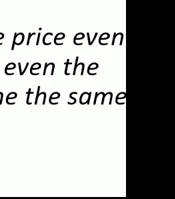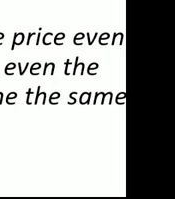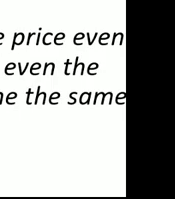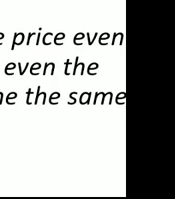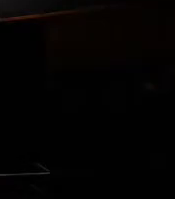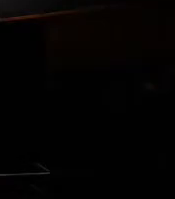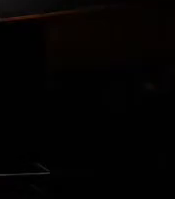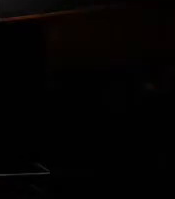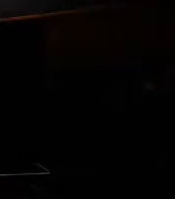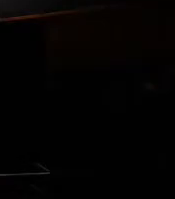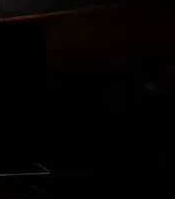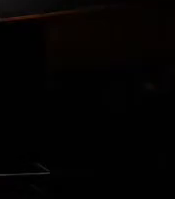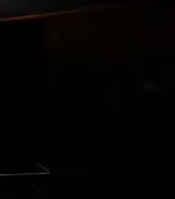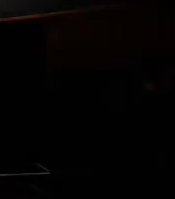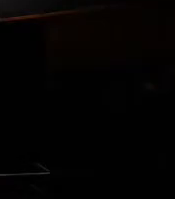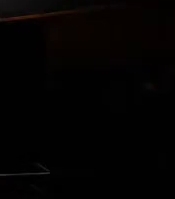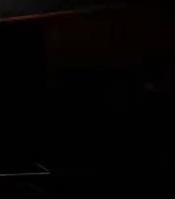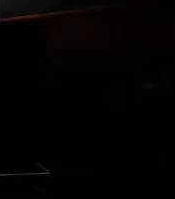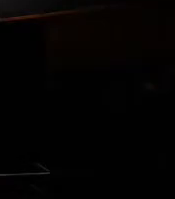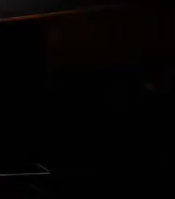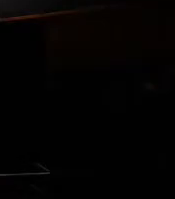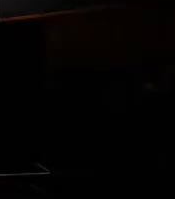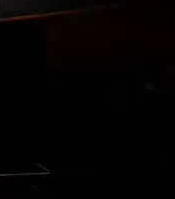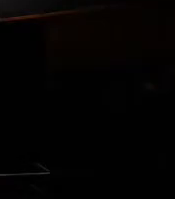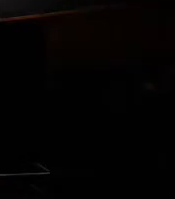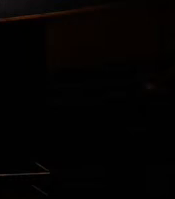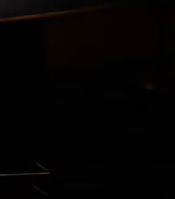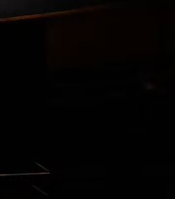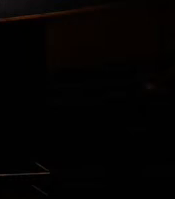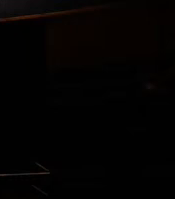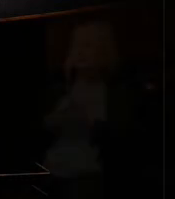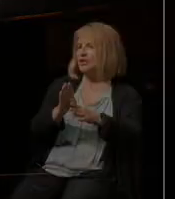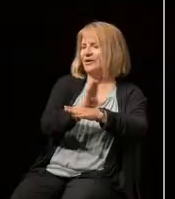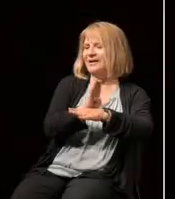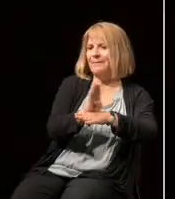said, oh, did you start in kinesiology? He said, well, I started in business